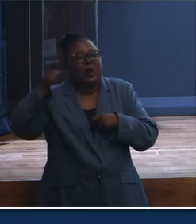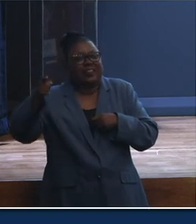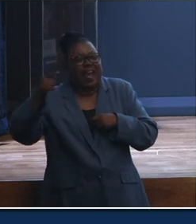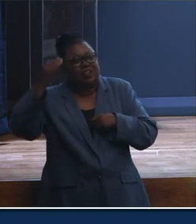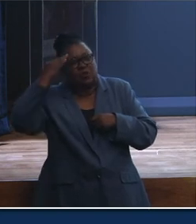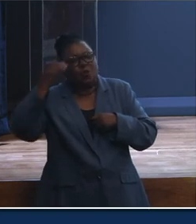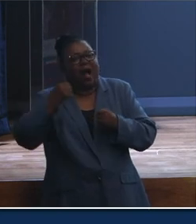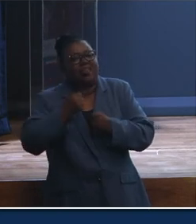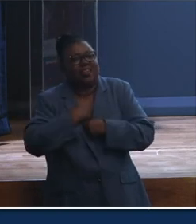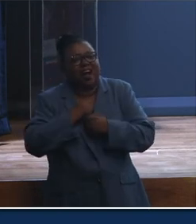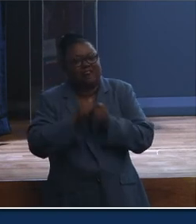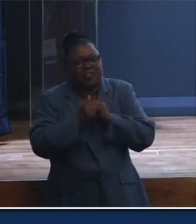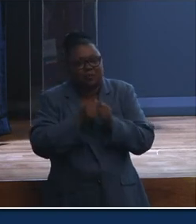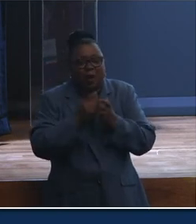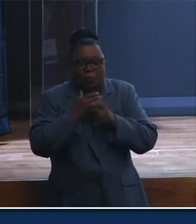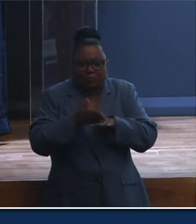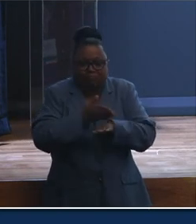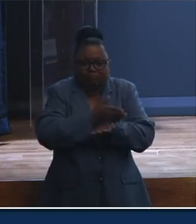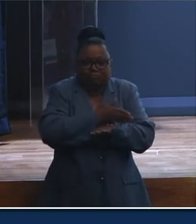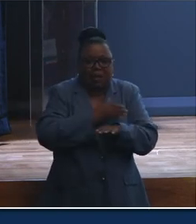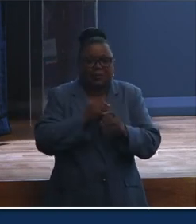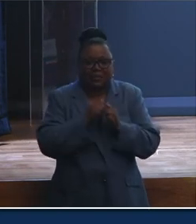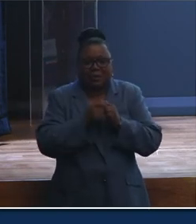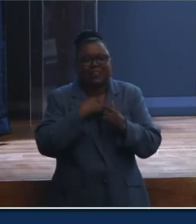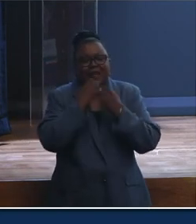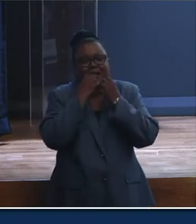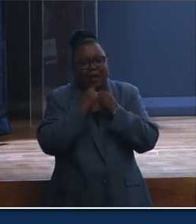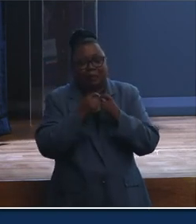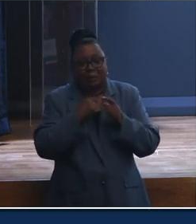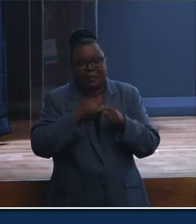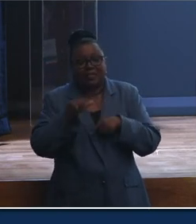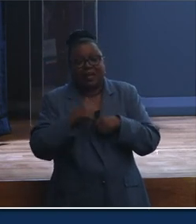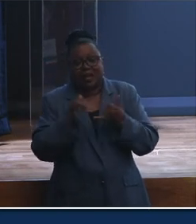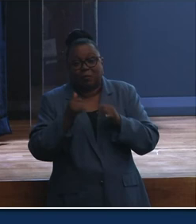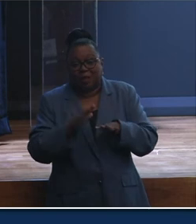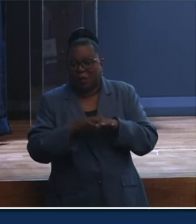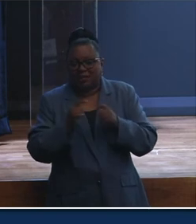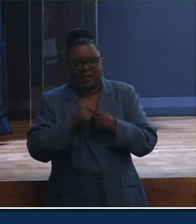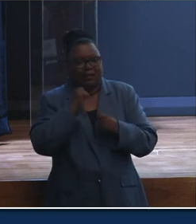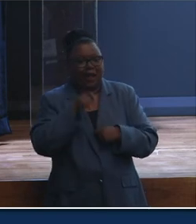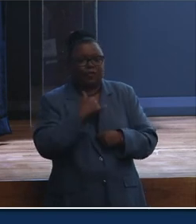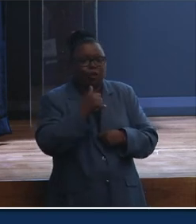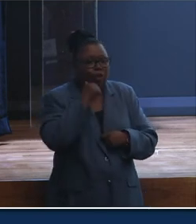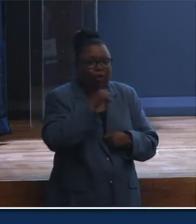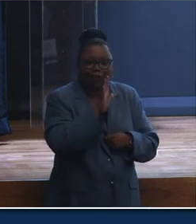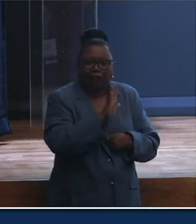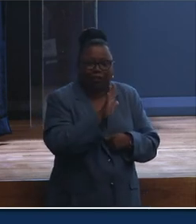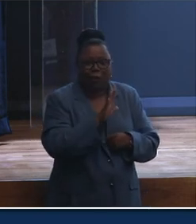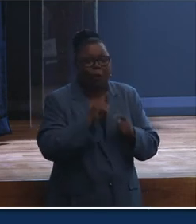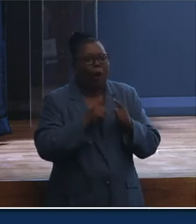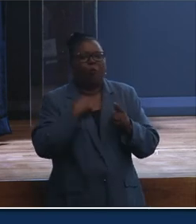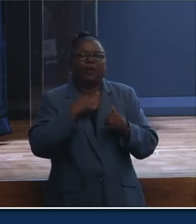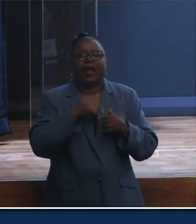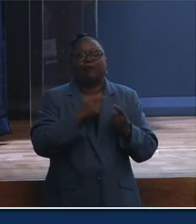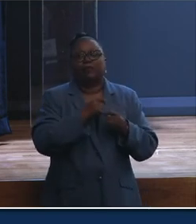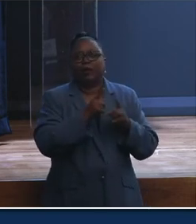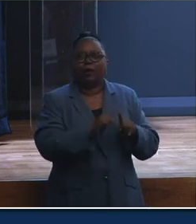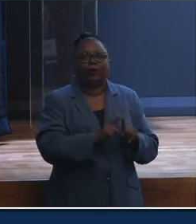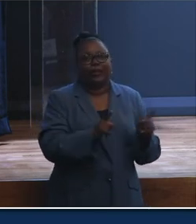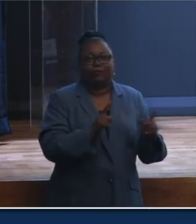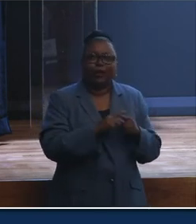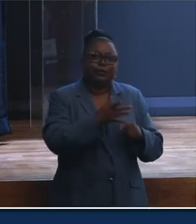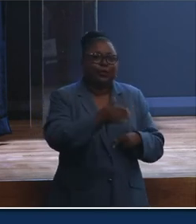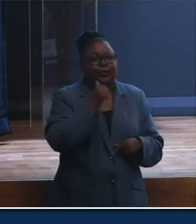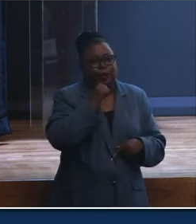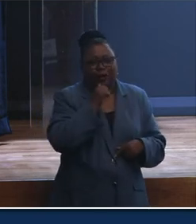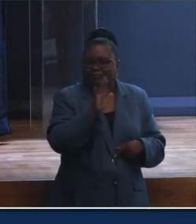they knew I loved the sport. I wanted to get better at the sport. They cared about me as another player on the team, not as the only girl on the team, or, oh, we got to treat her differently because she's